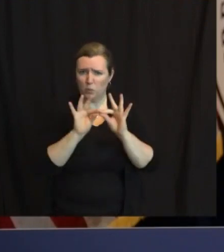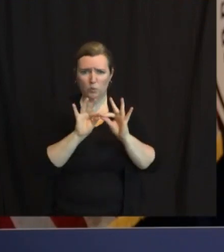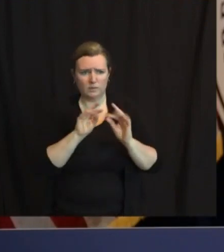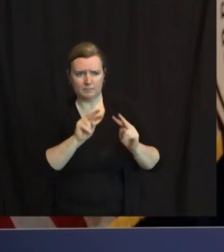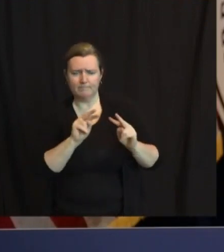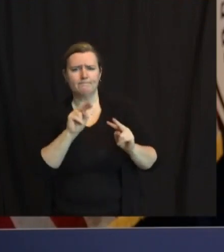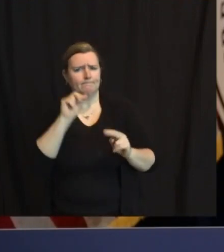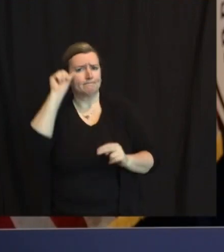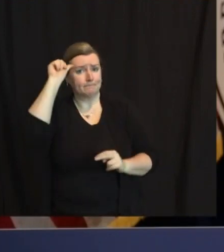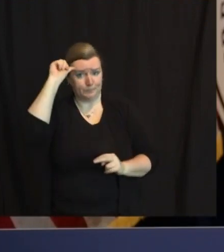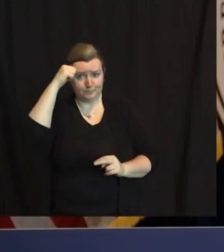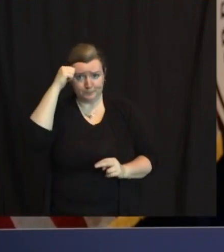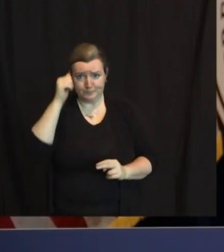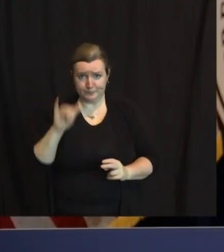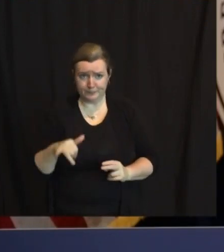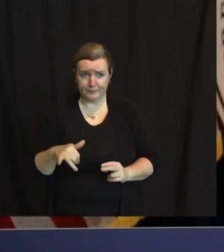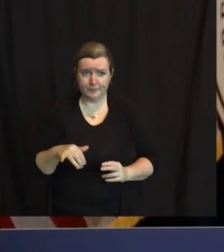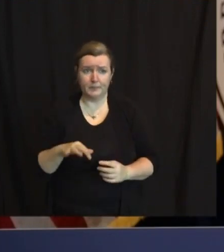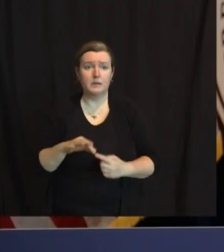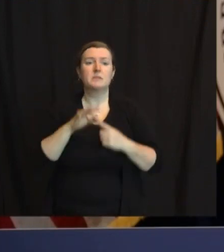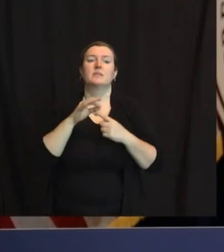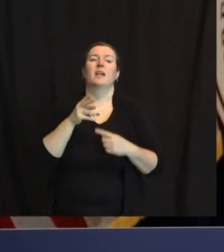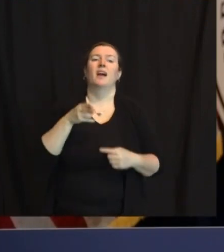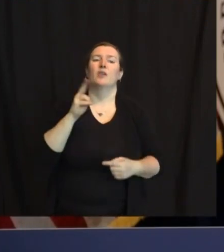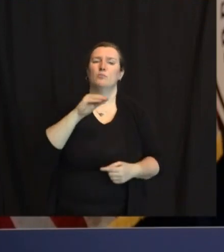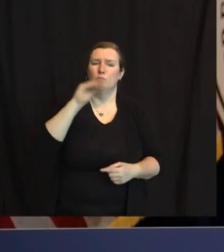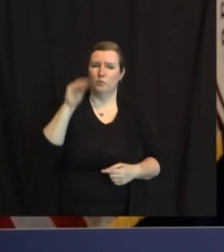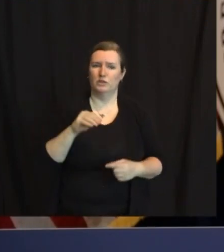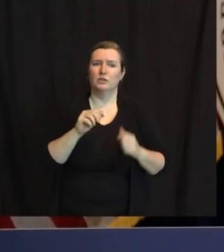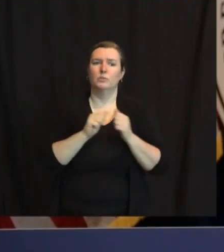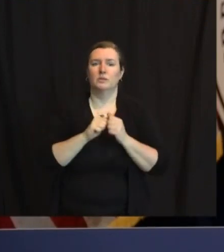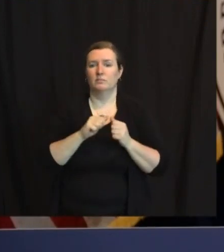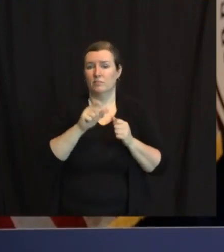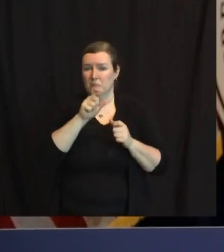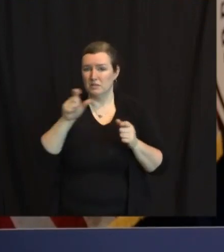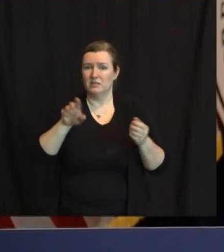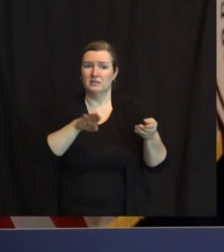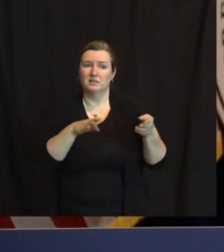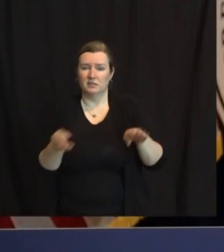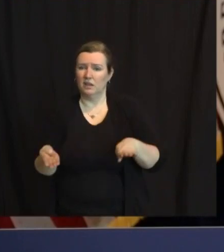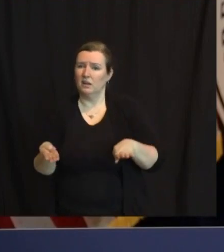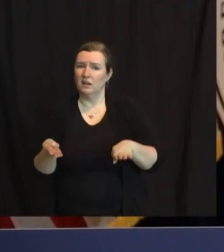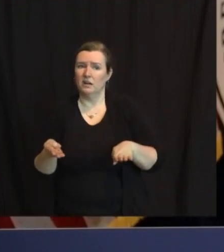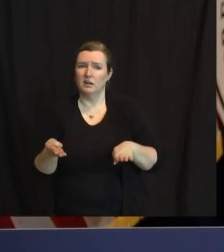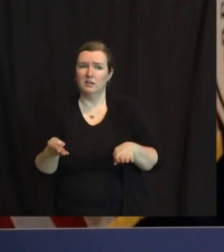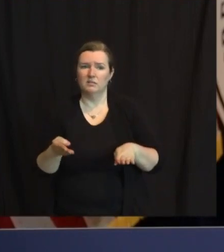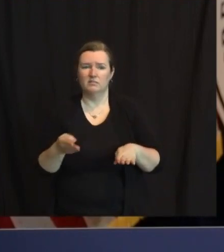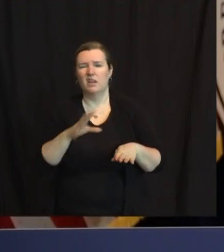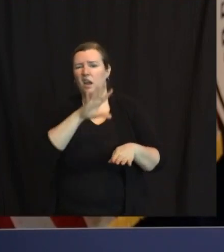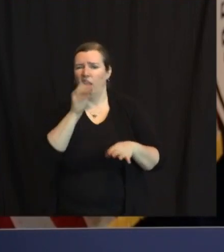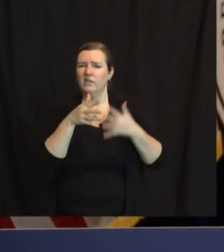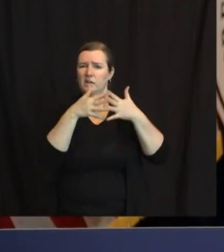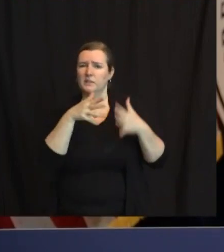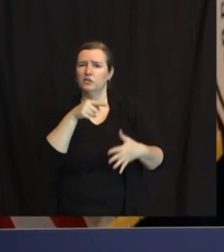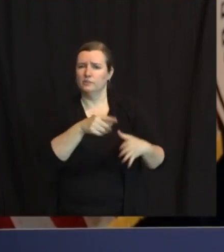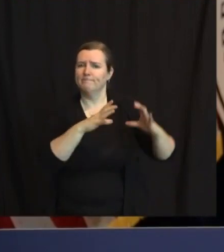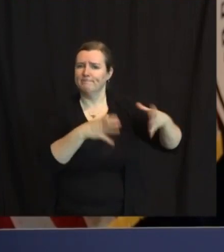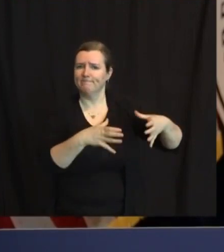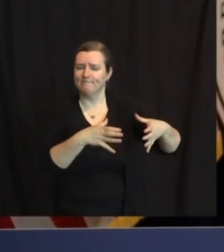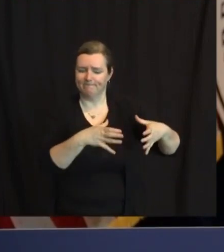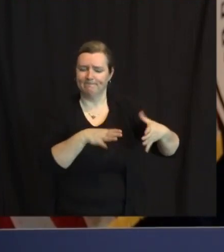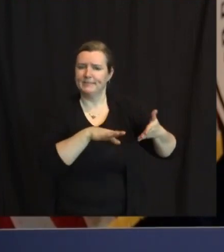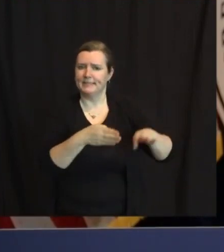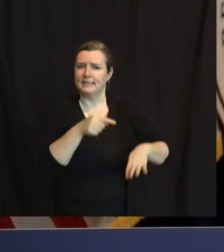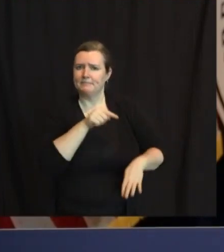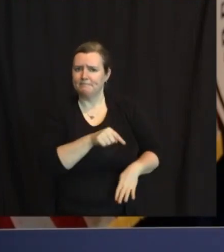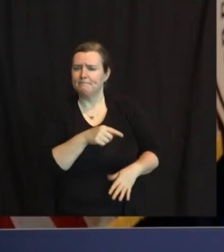particularly in the fatalities, particularly in the African-American community. And thank you for everything. Now, the non-numbers. Amen on the Mother's